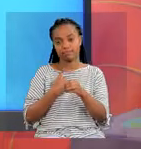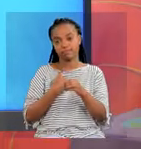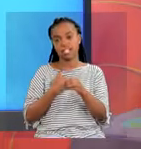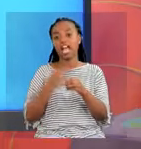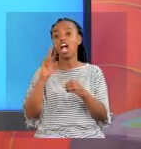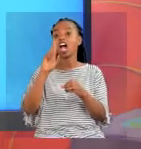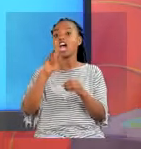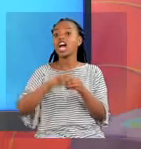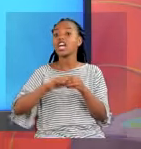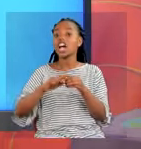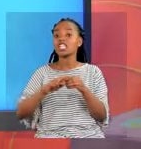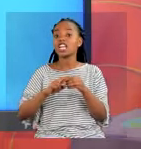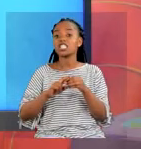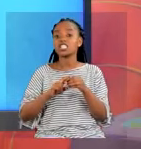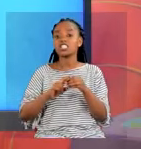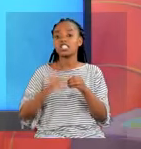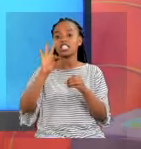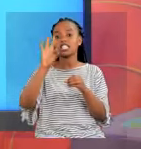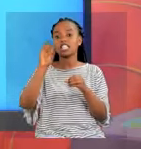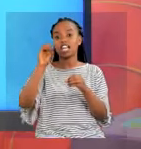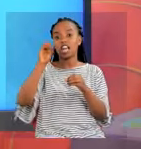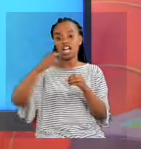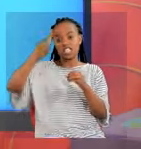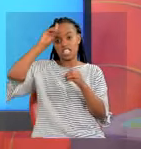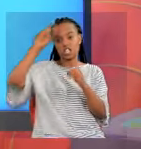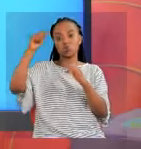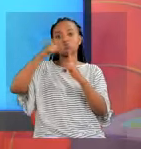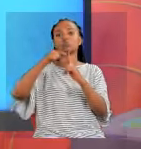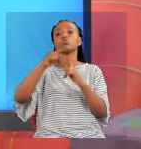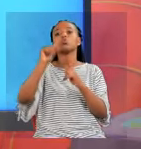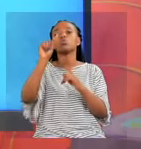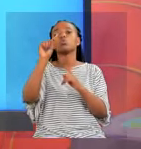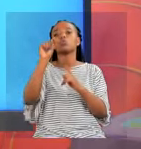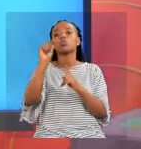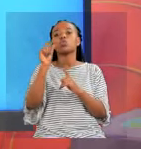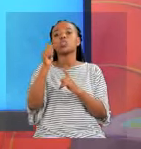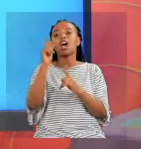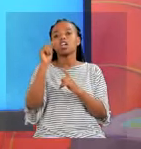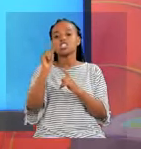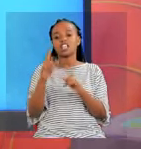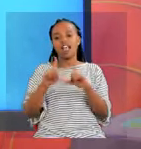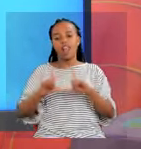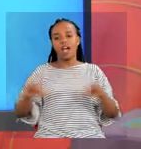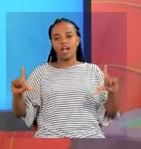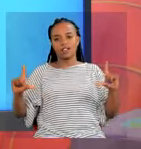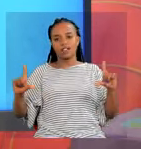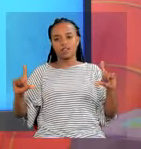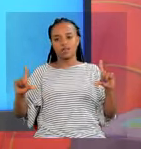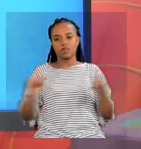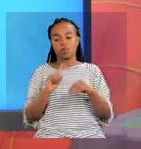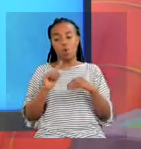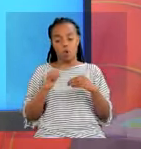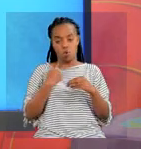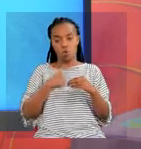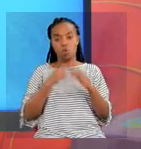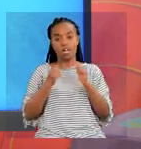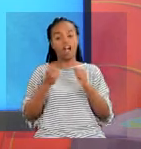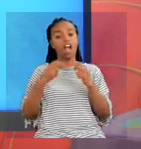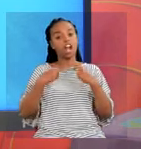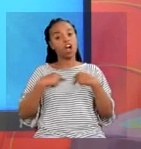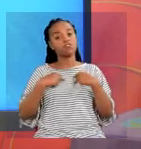The radius is perpendicular to tangent line. So we can have the slope